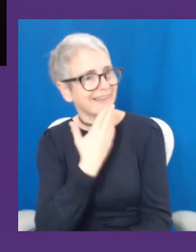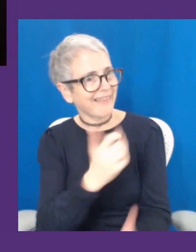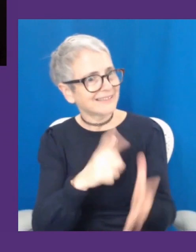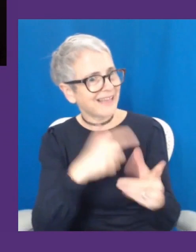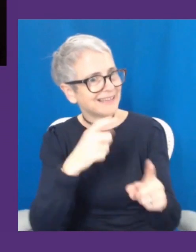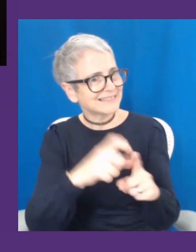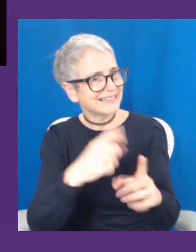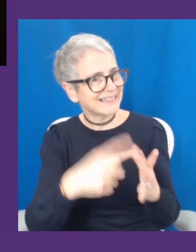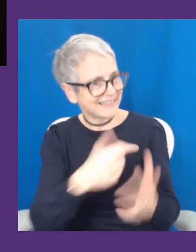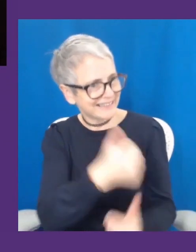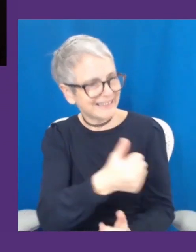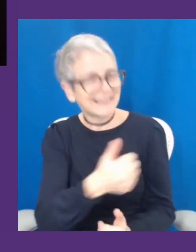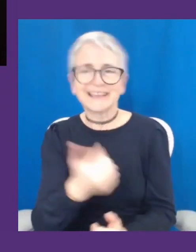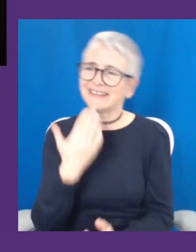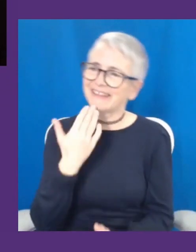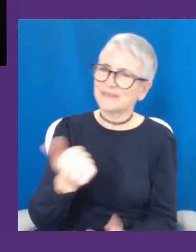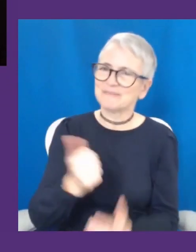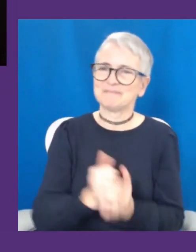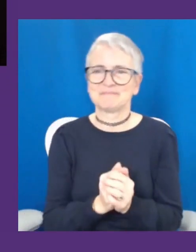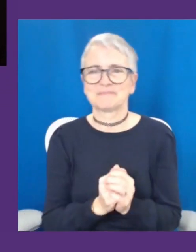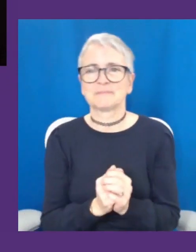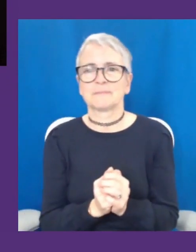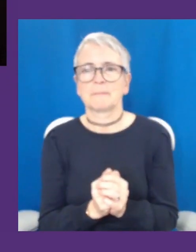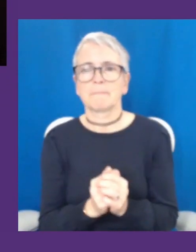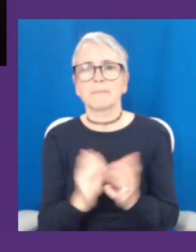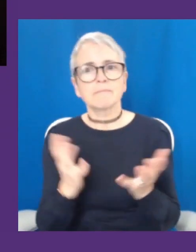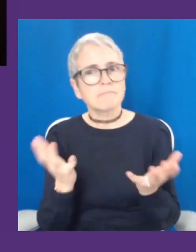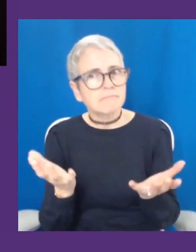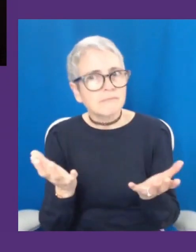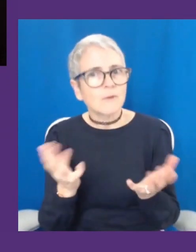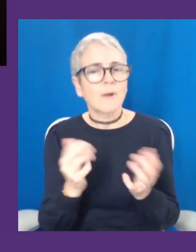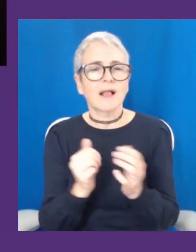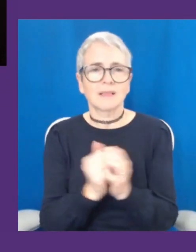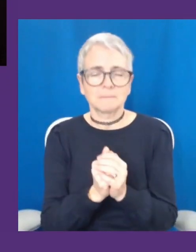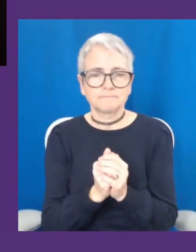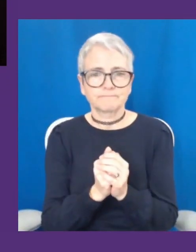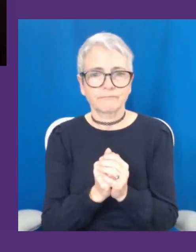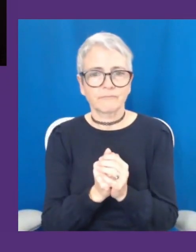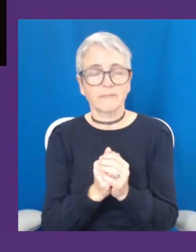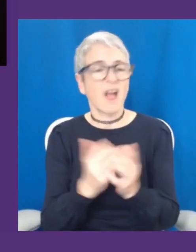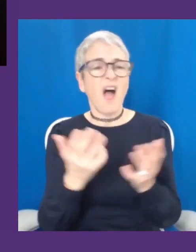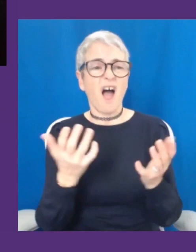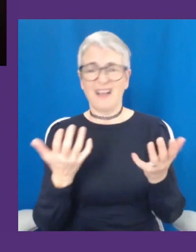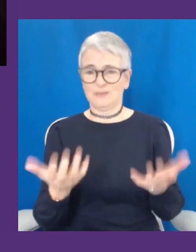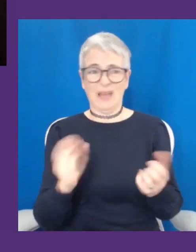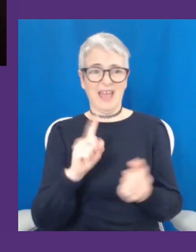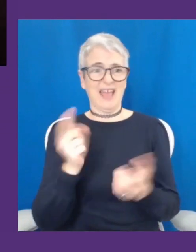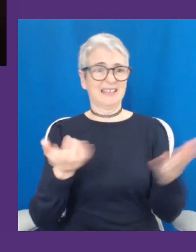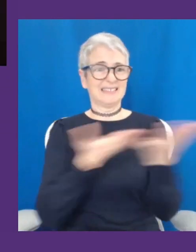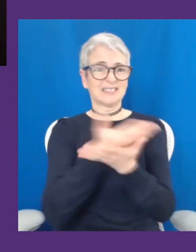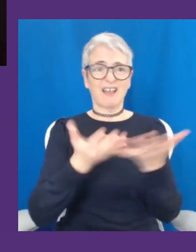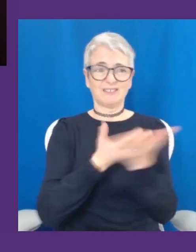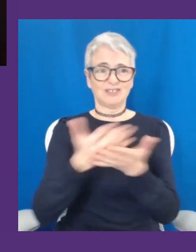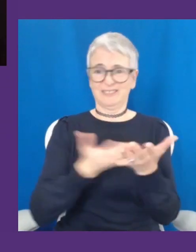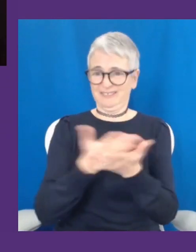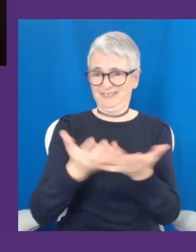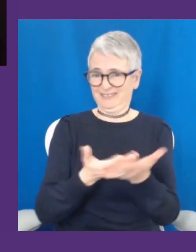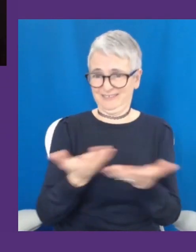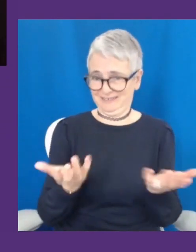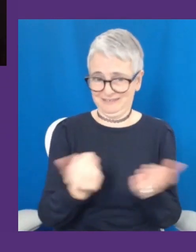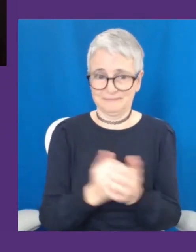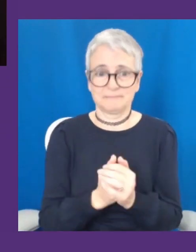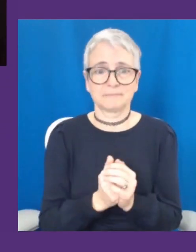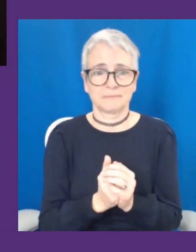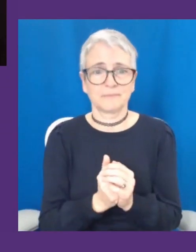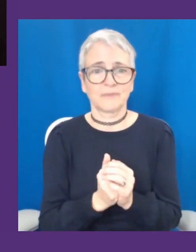you. So today's a discussion. We're just going to have a little discussion, and I've got a couple of topics we're going